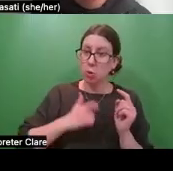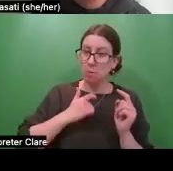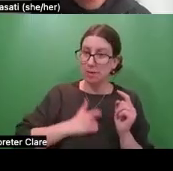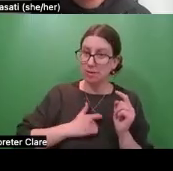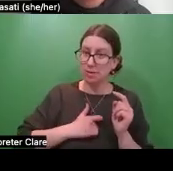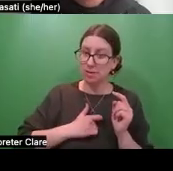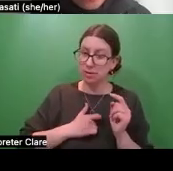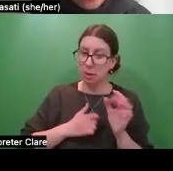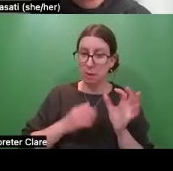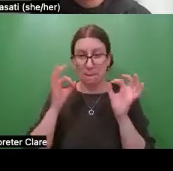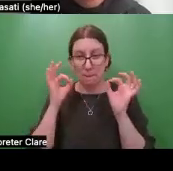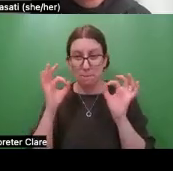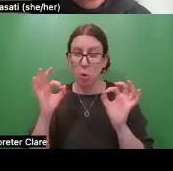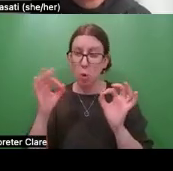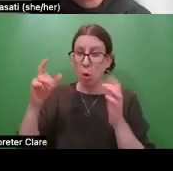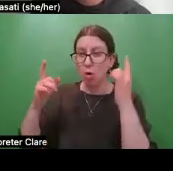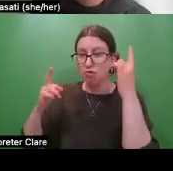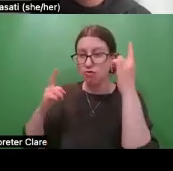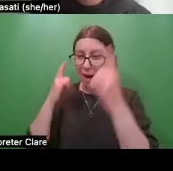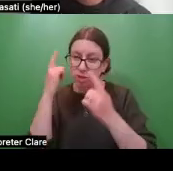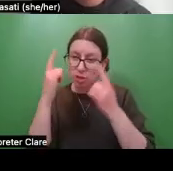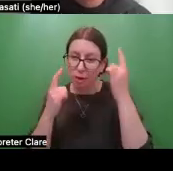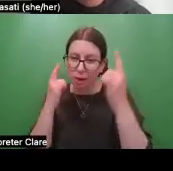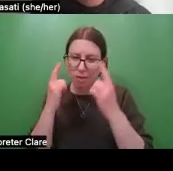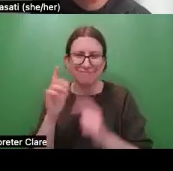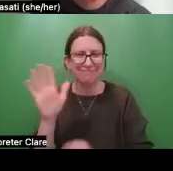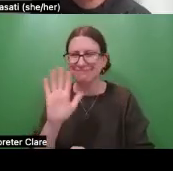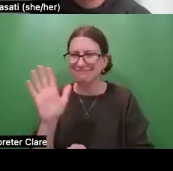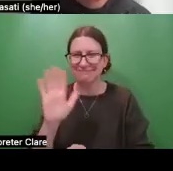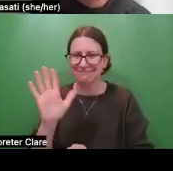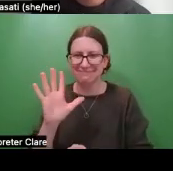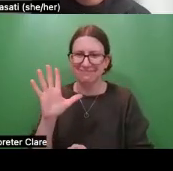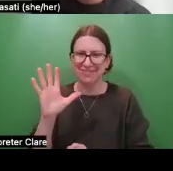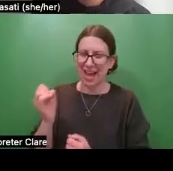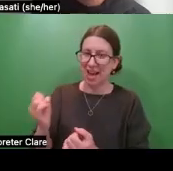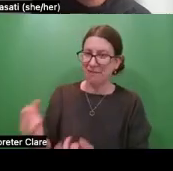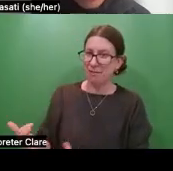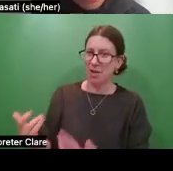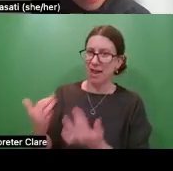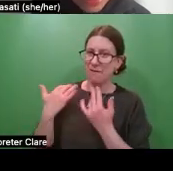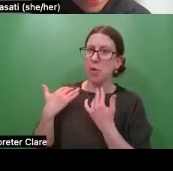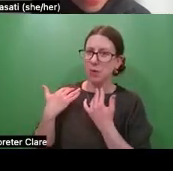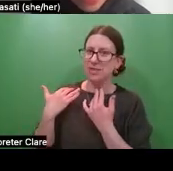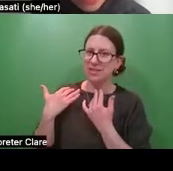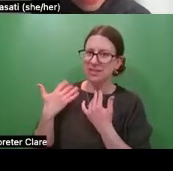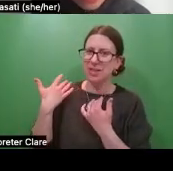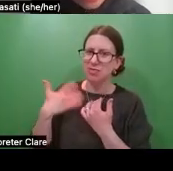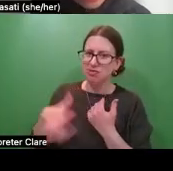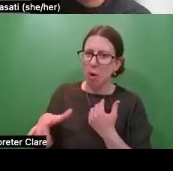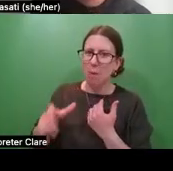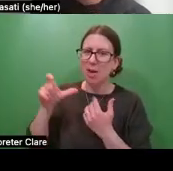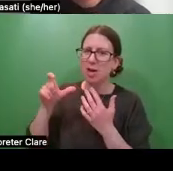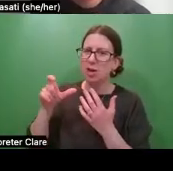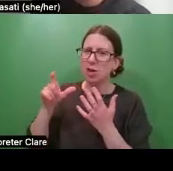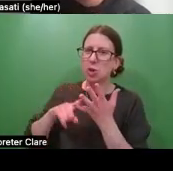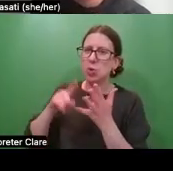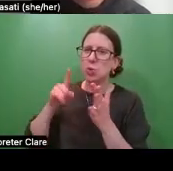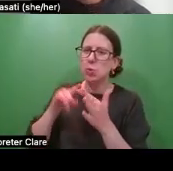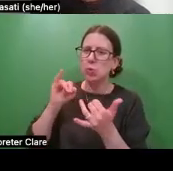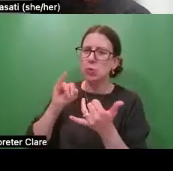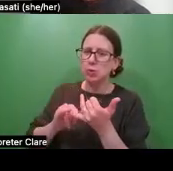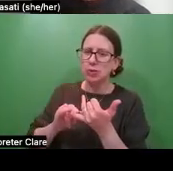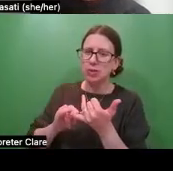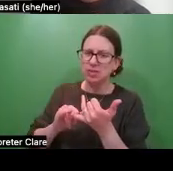beings. Our trust formation is heavily influenced by cues and beyond pure logic. Think about how